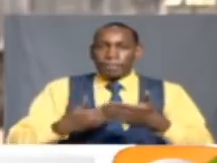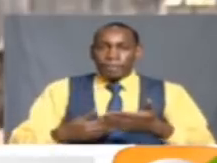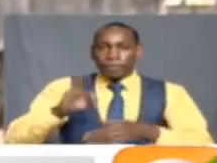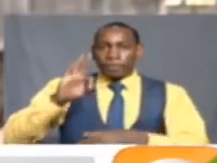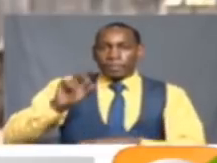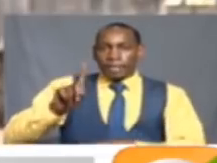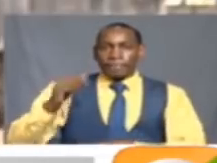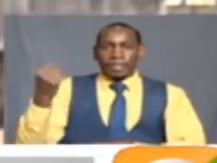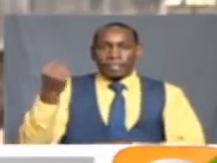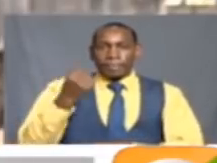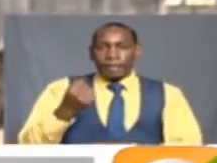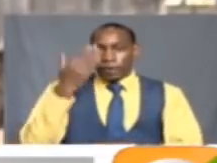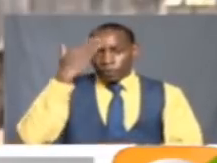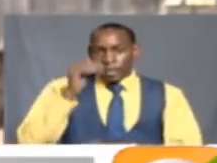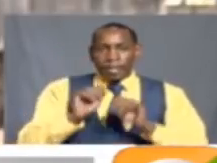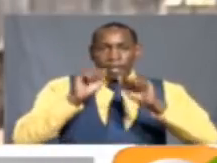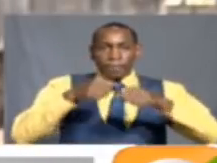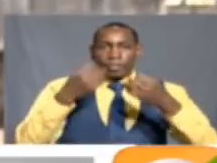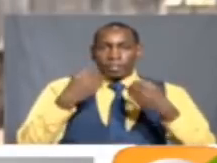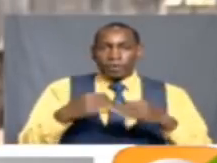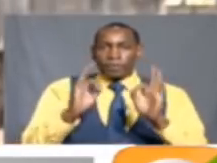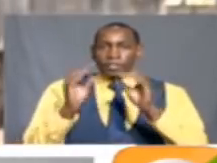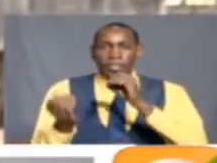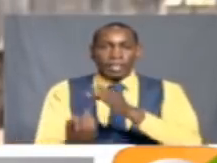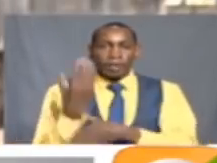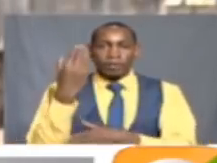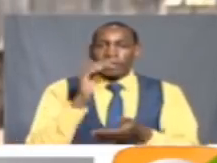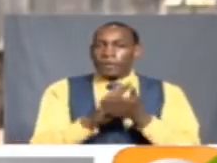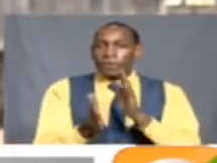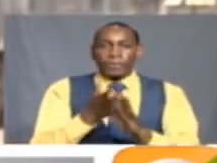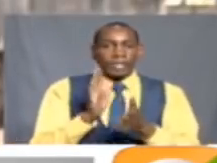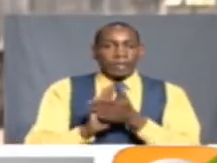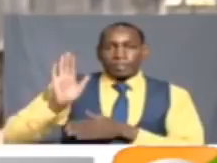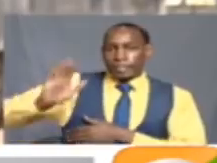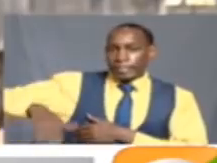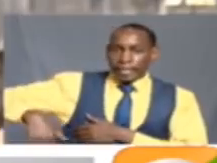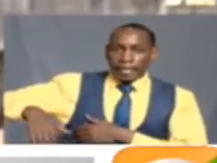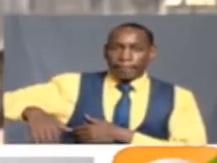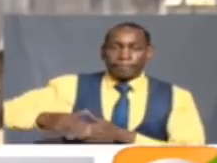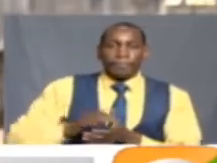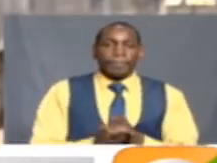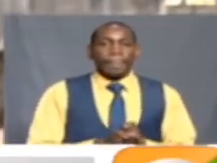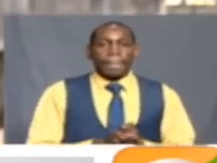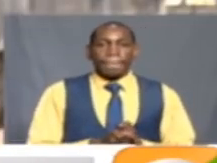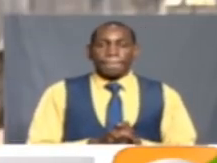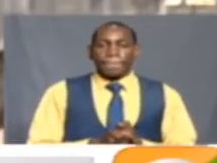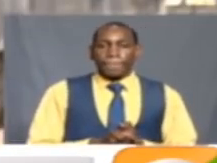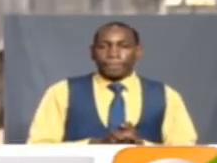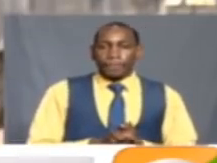31st of May so that it can be officially launched without any delays. Faisal Ahmed, Citizen TV.